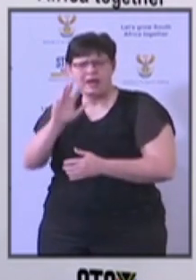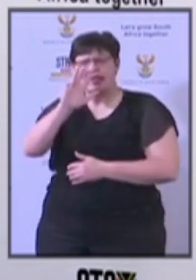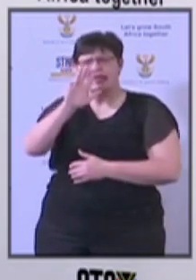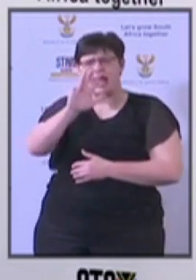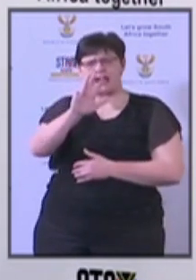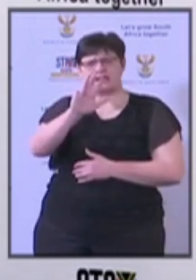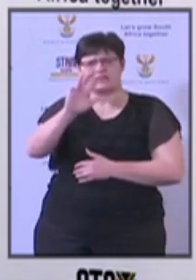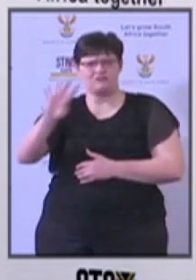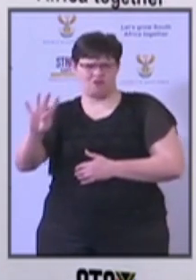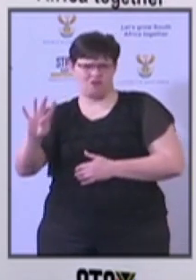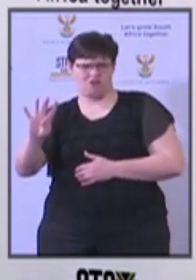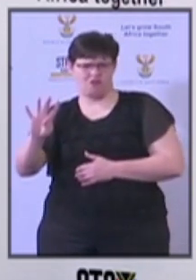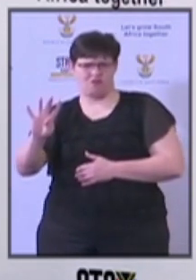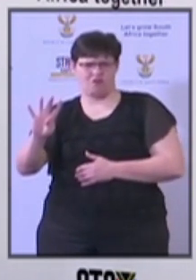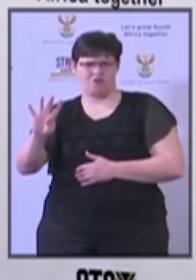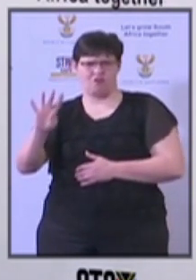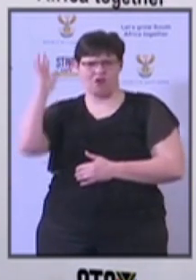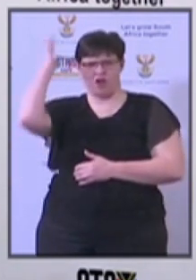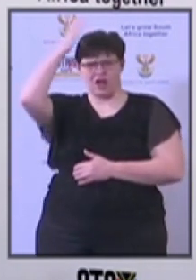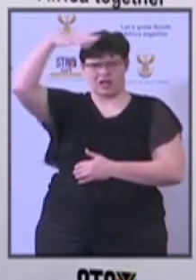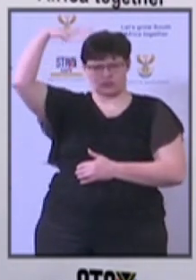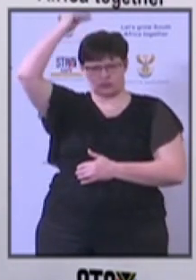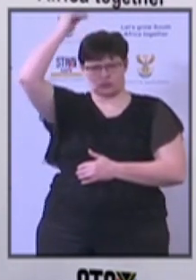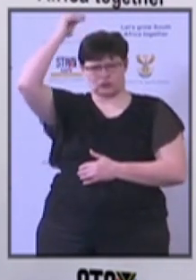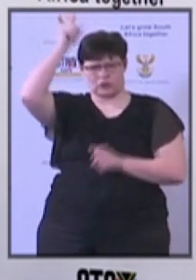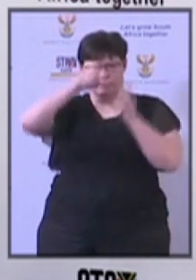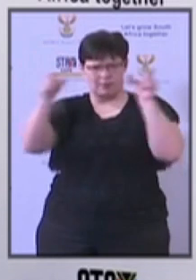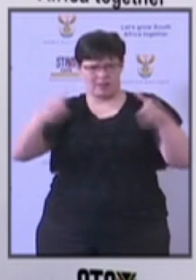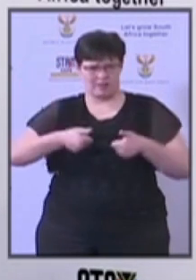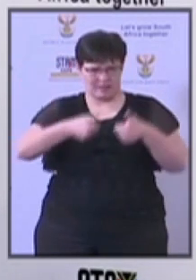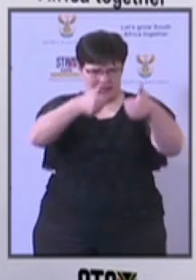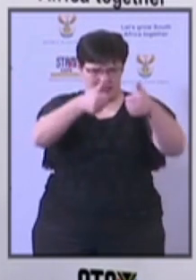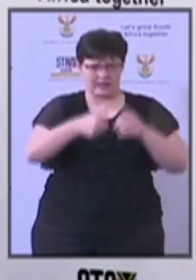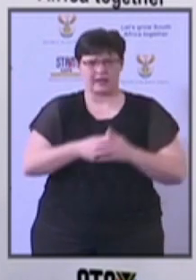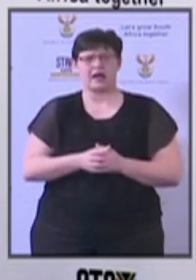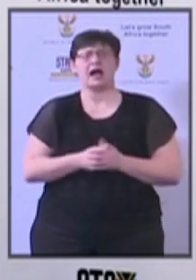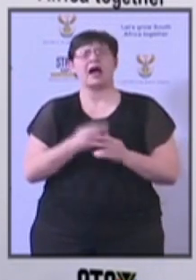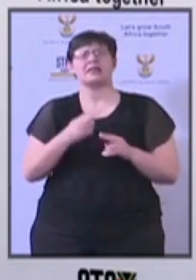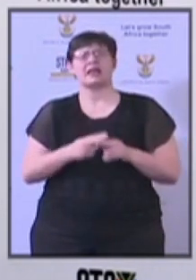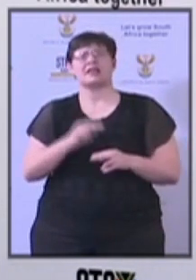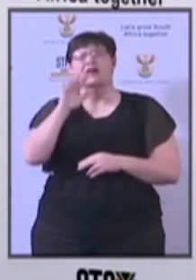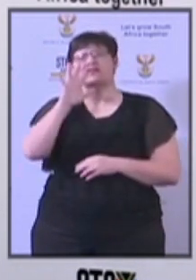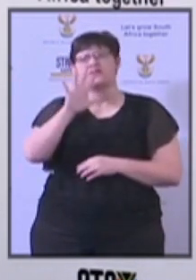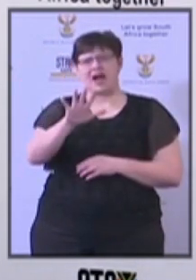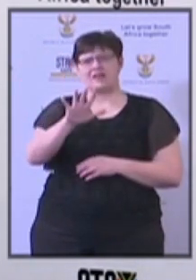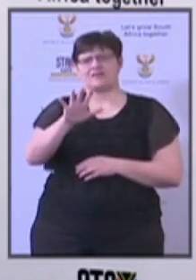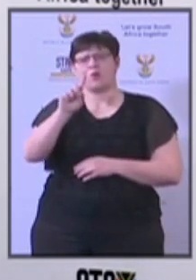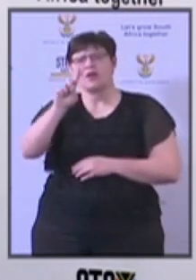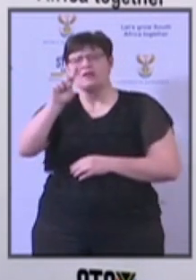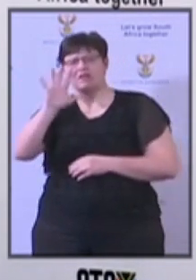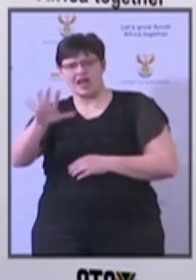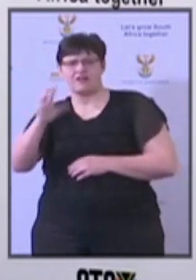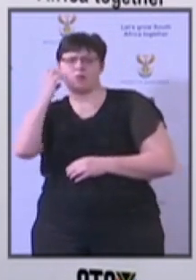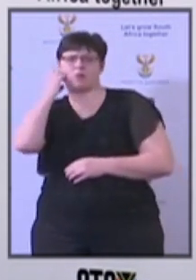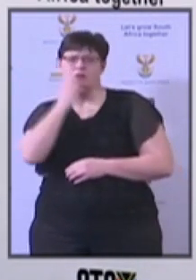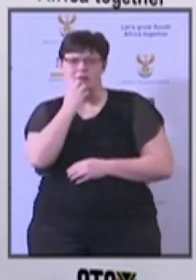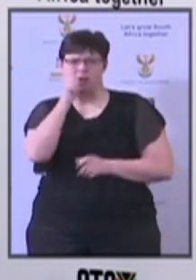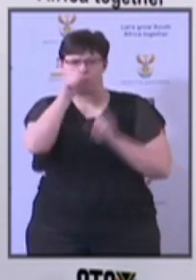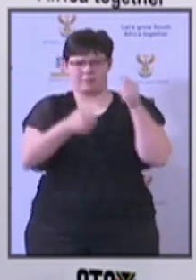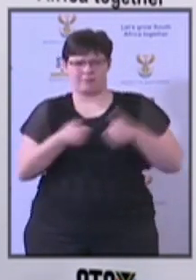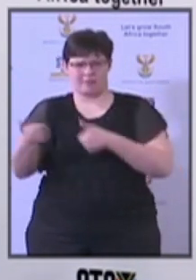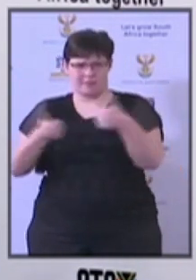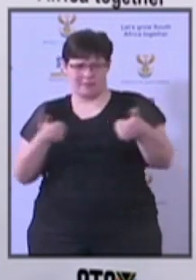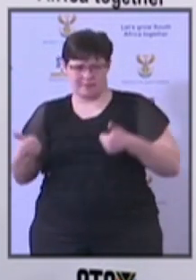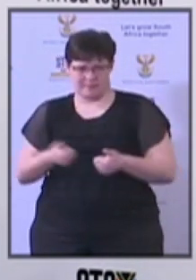94 Lesotho nationals, and then we deported 515 Mozambican nationals.